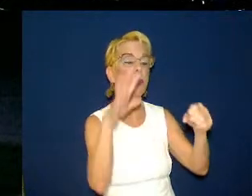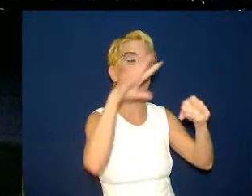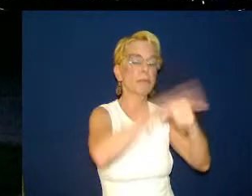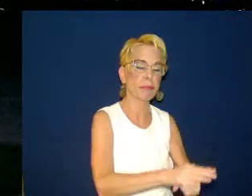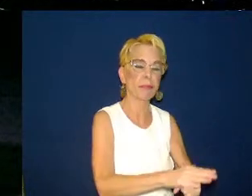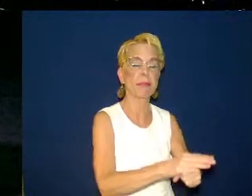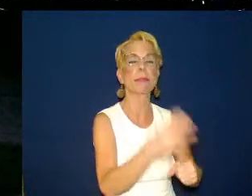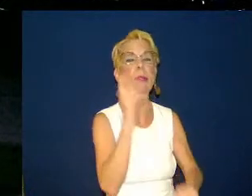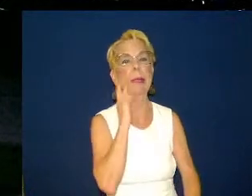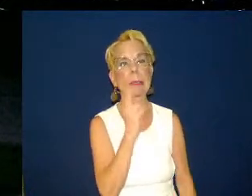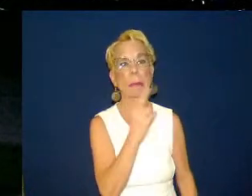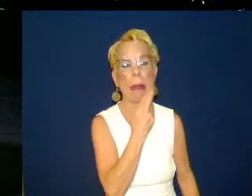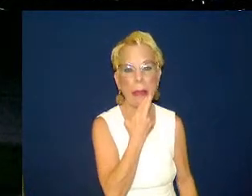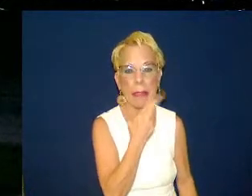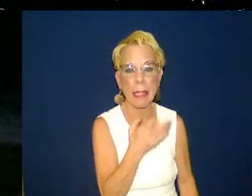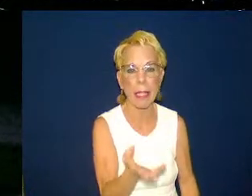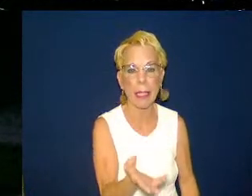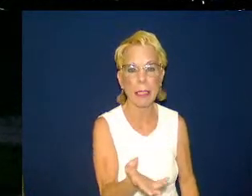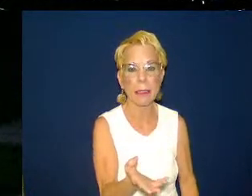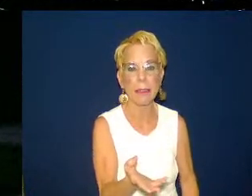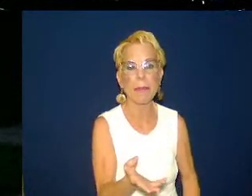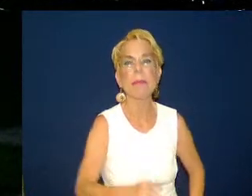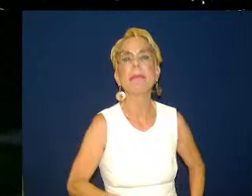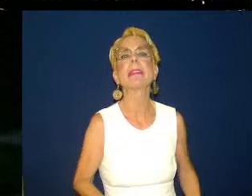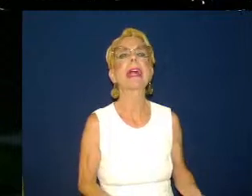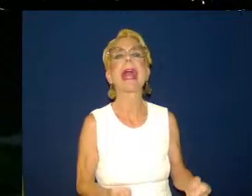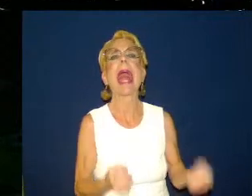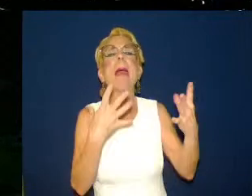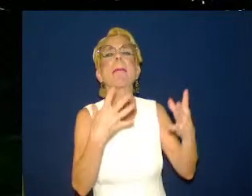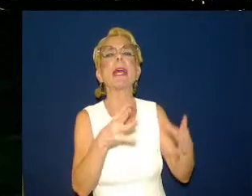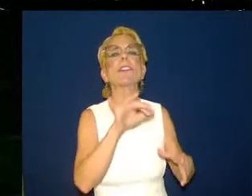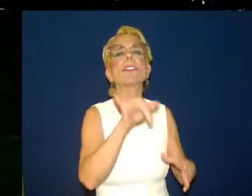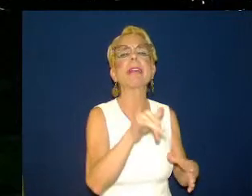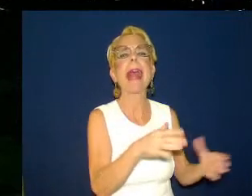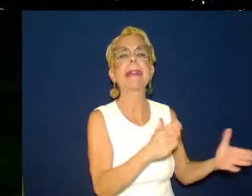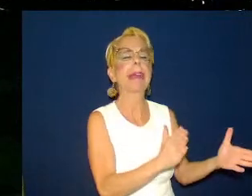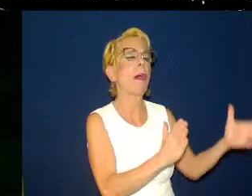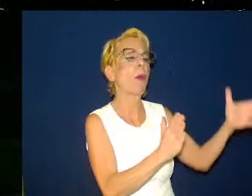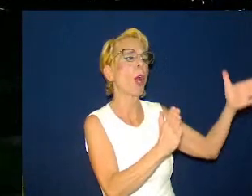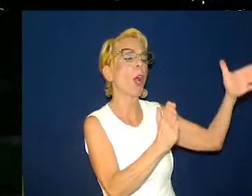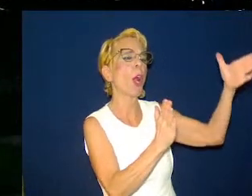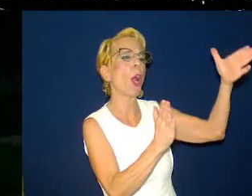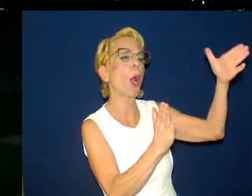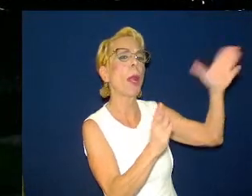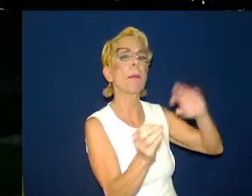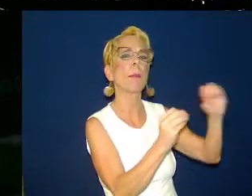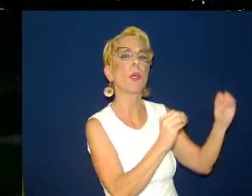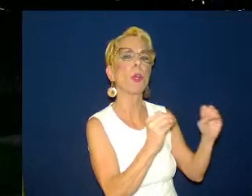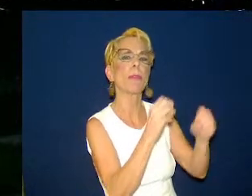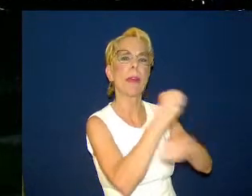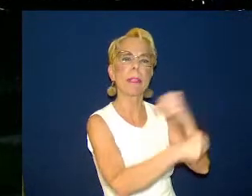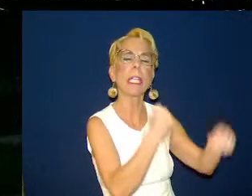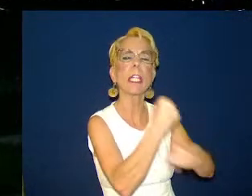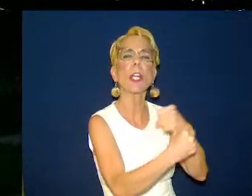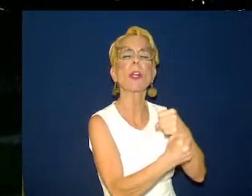Well, guess what? Does anybody want to guess how much, on average, that Leaning Tower of Pisa moves every single year?